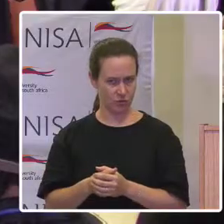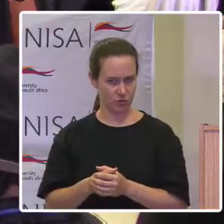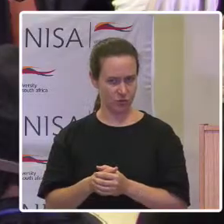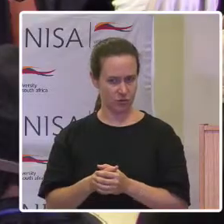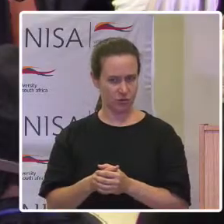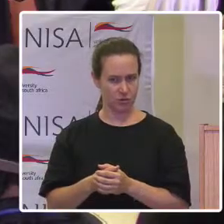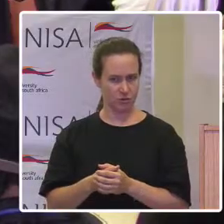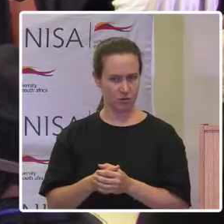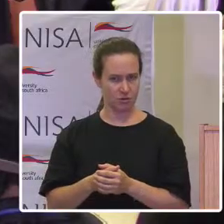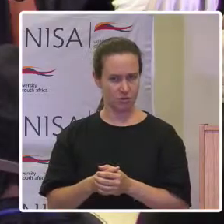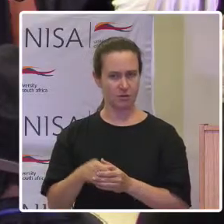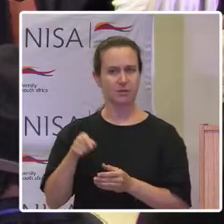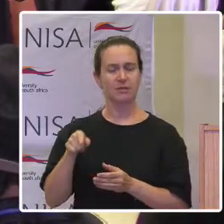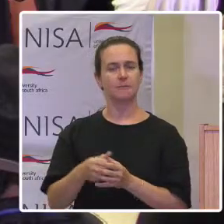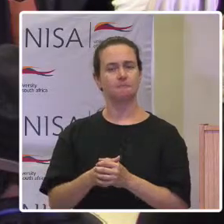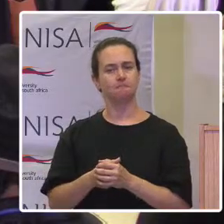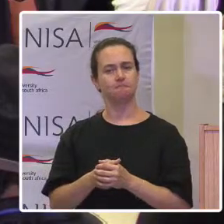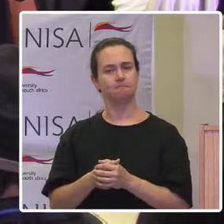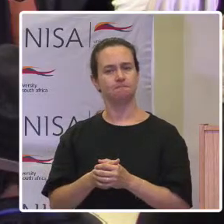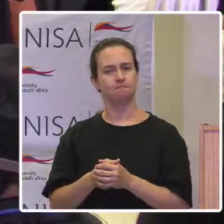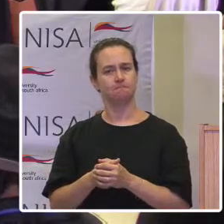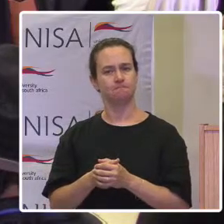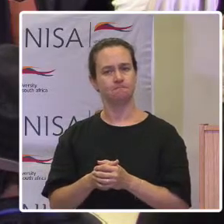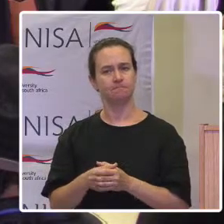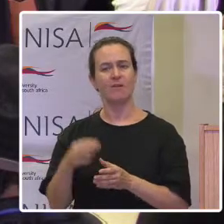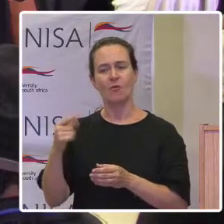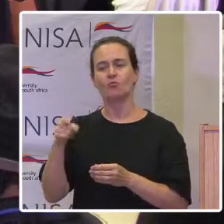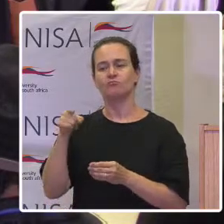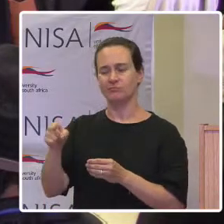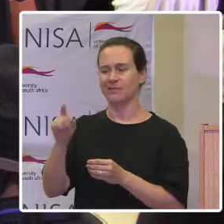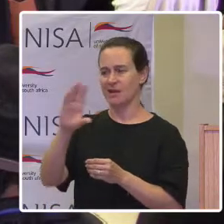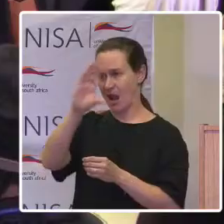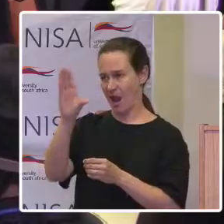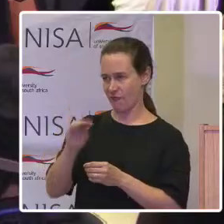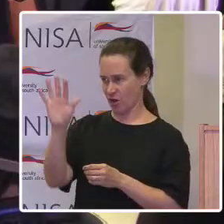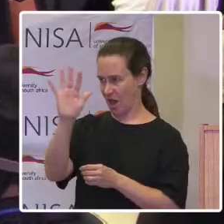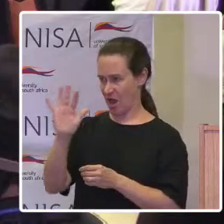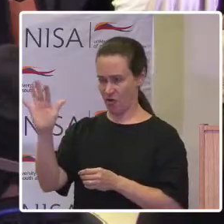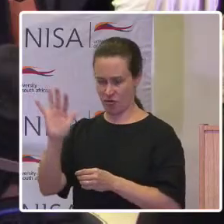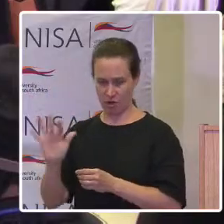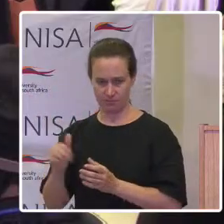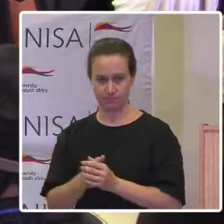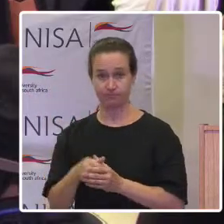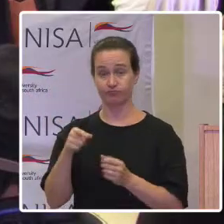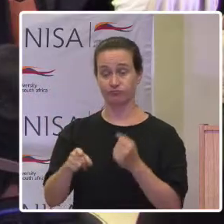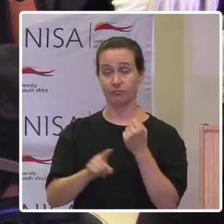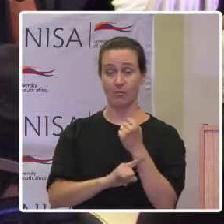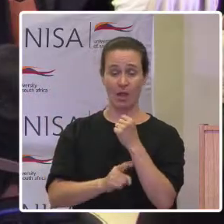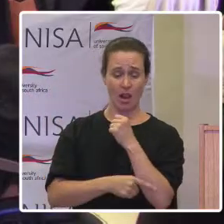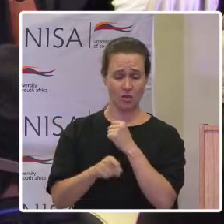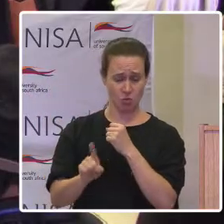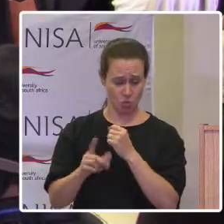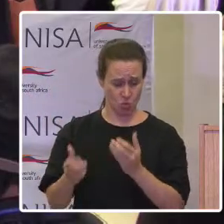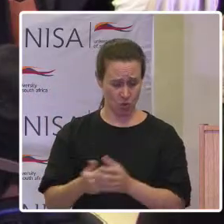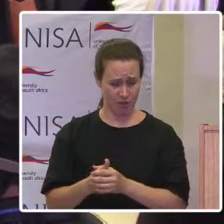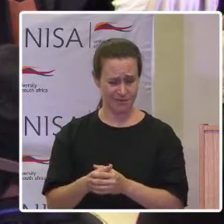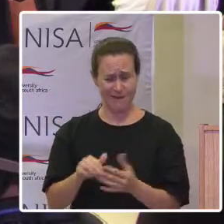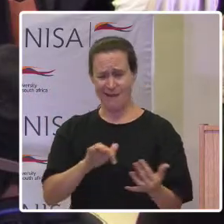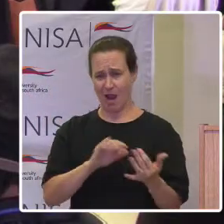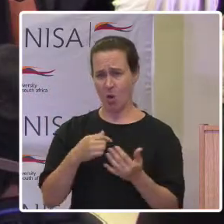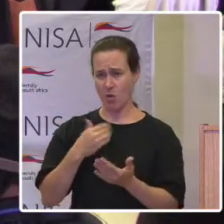Aerotropolis in less developed African regions? The last one is how